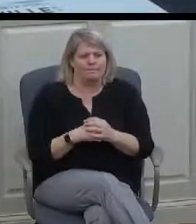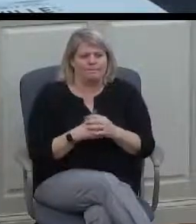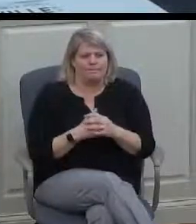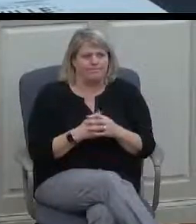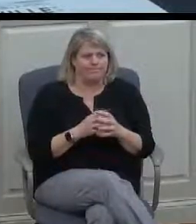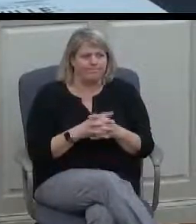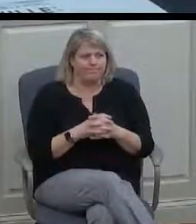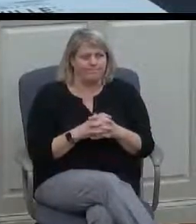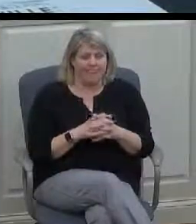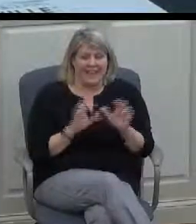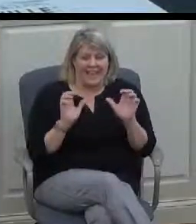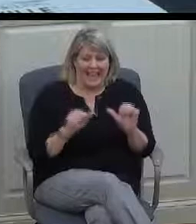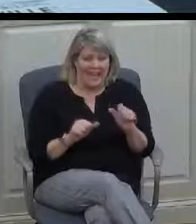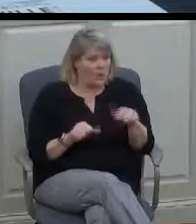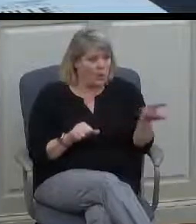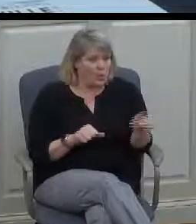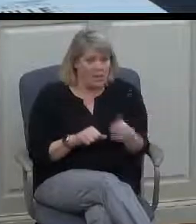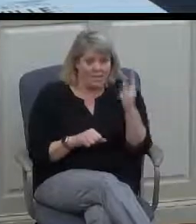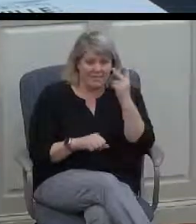So hopefully folks can see that.